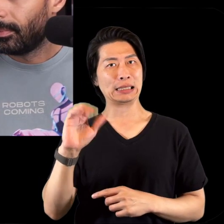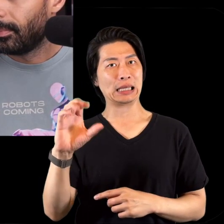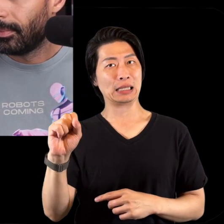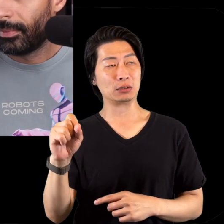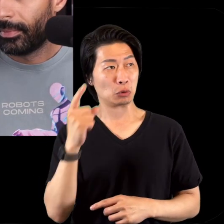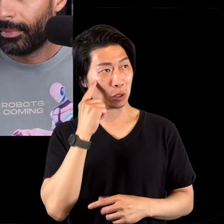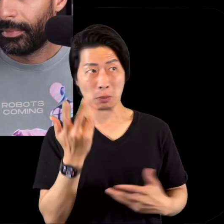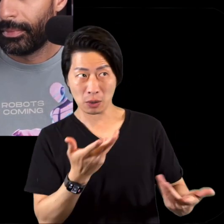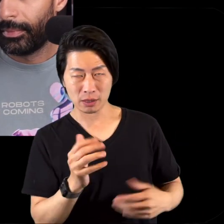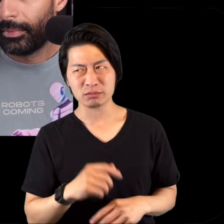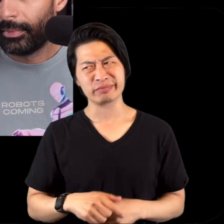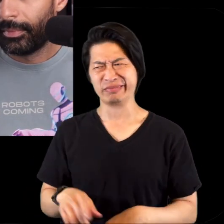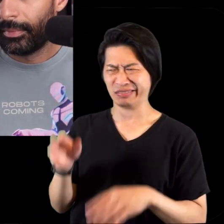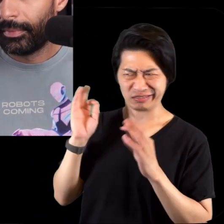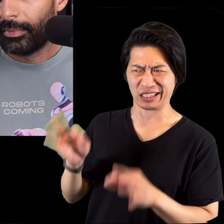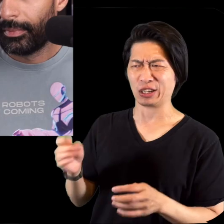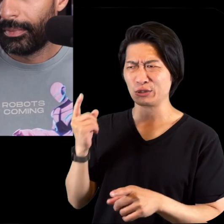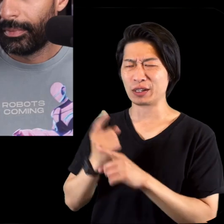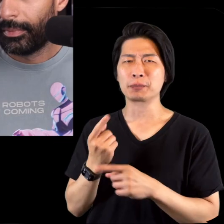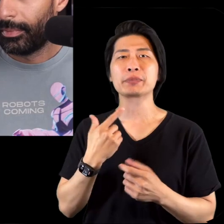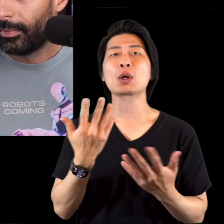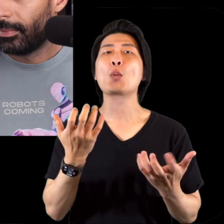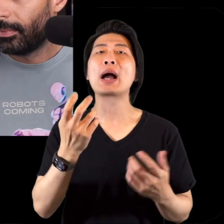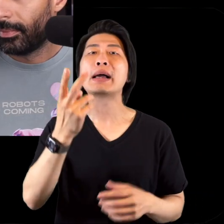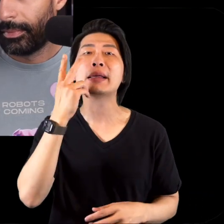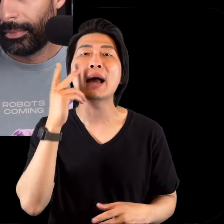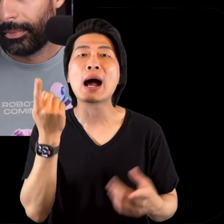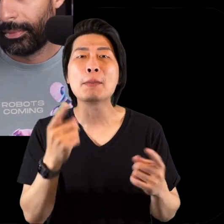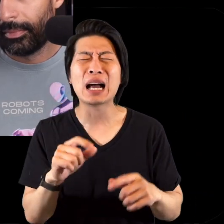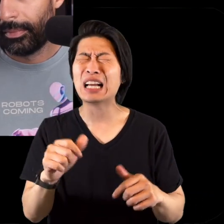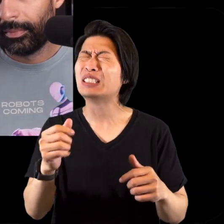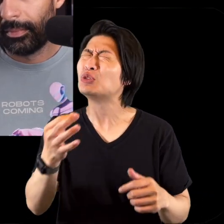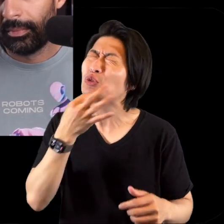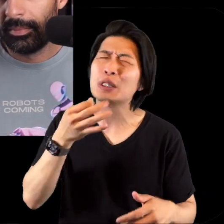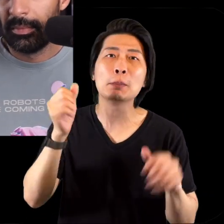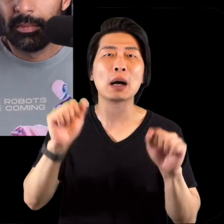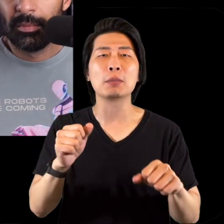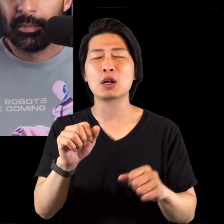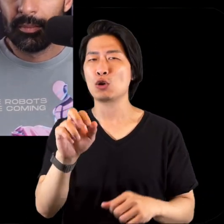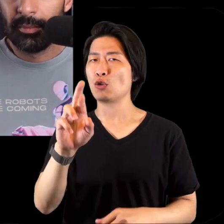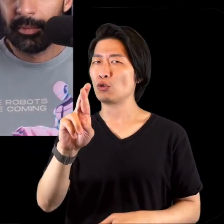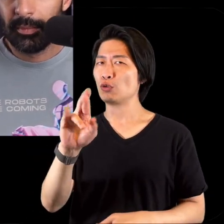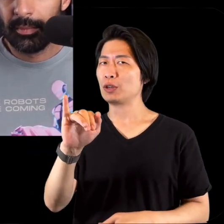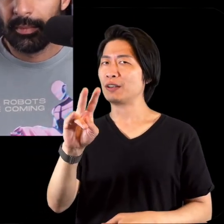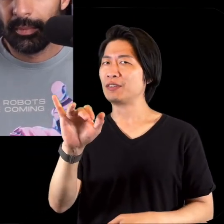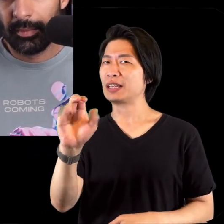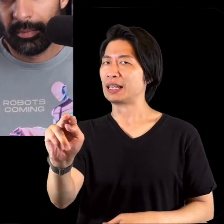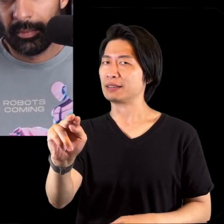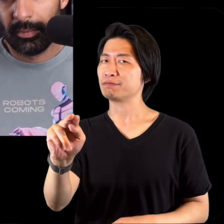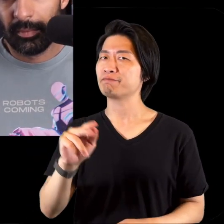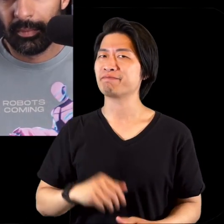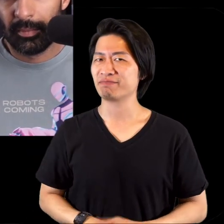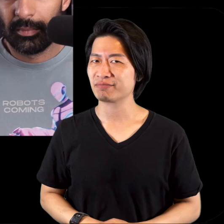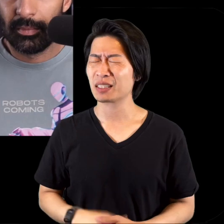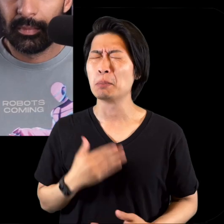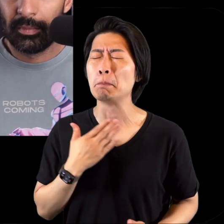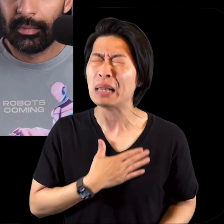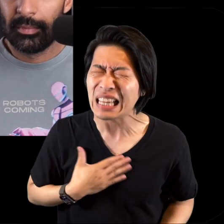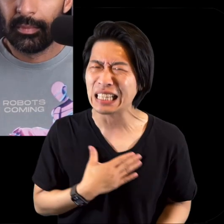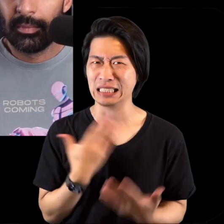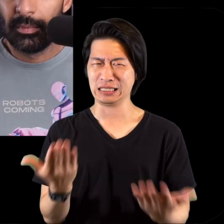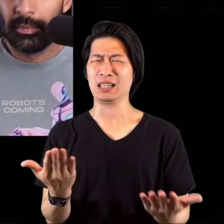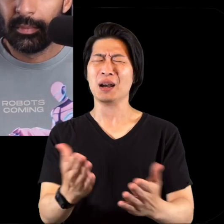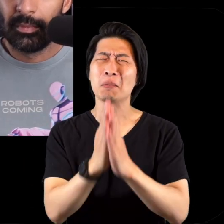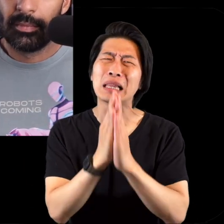to NACS. What's your thoughts on that, Sandy? Absolutely correct. So here's the one that I want to see happen as soon as possible.